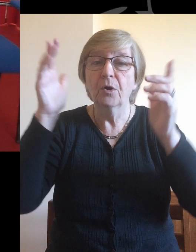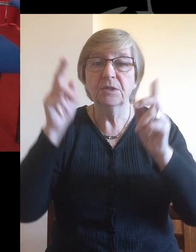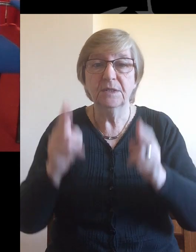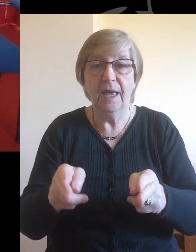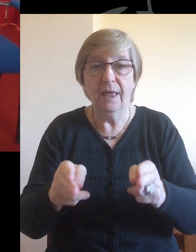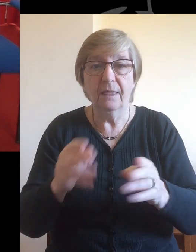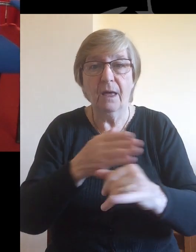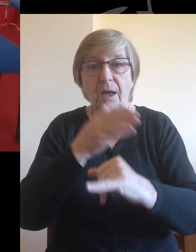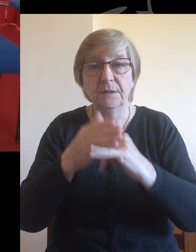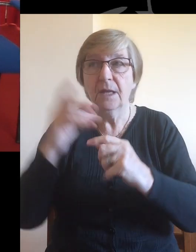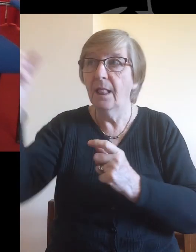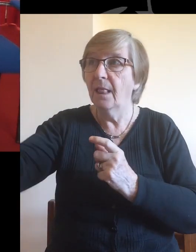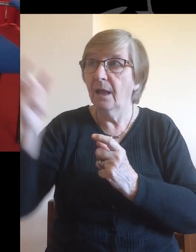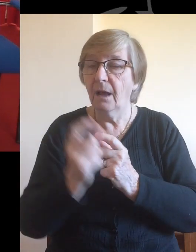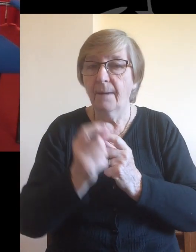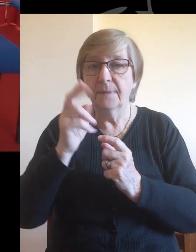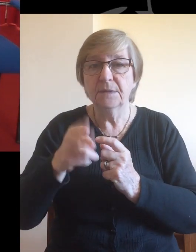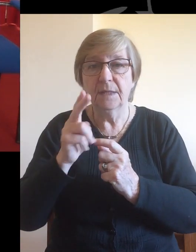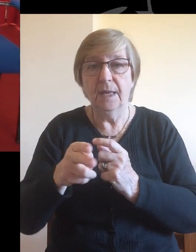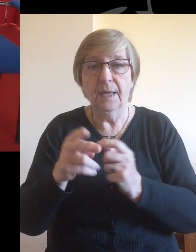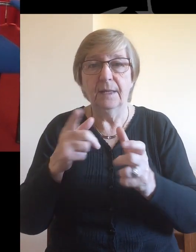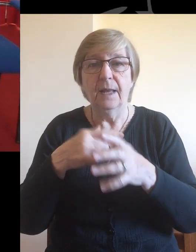he comes." Amen.